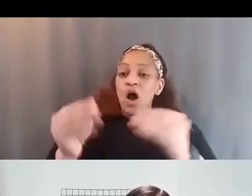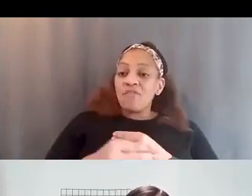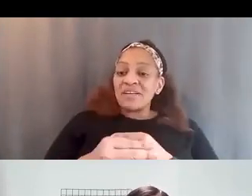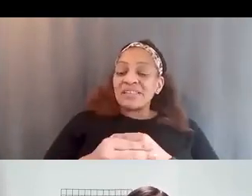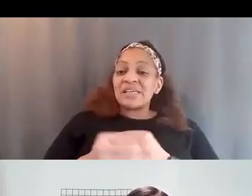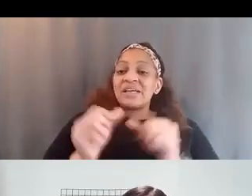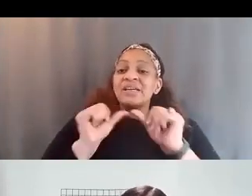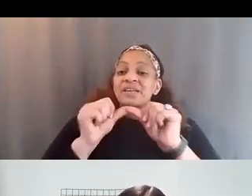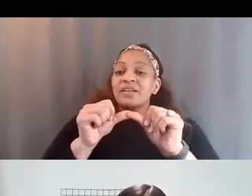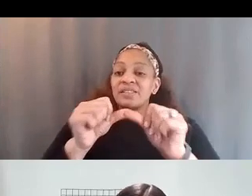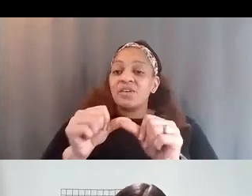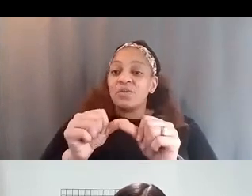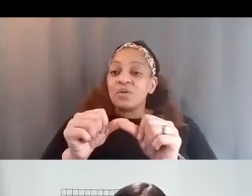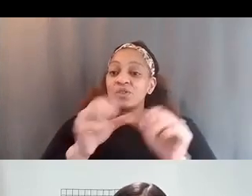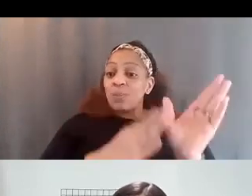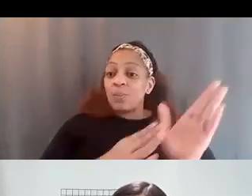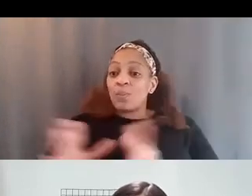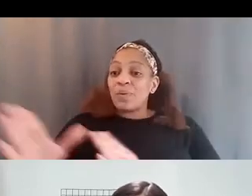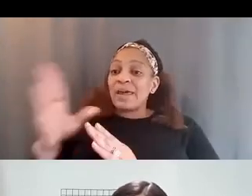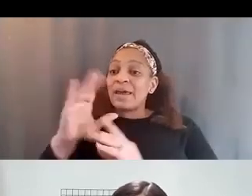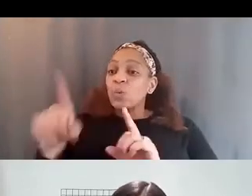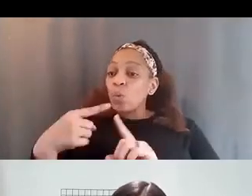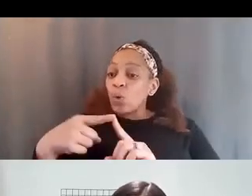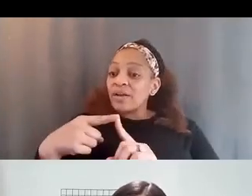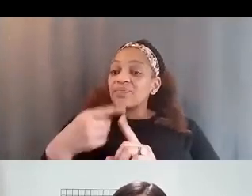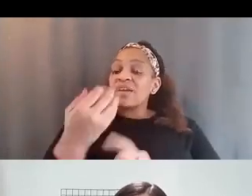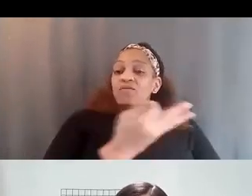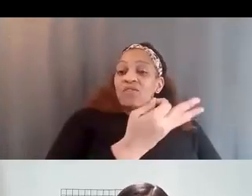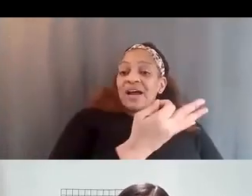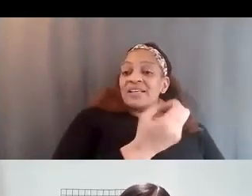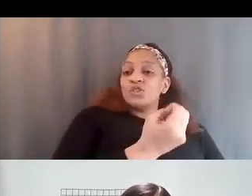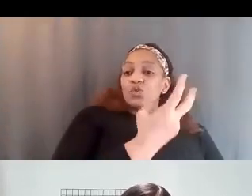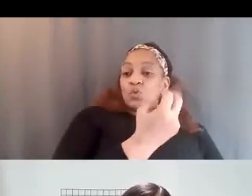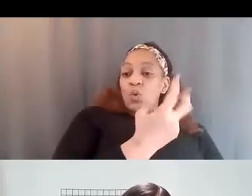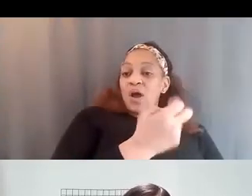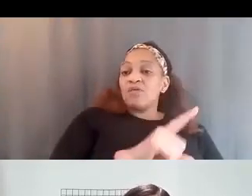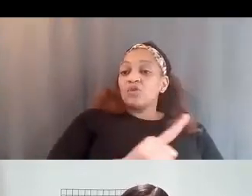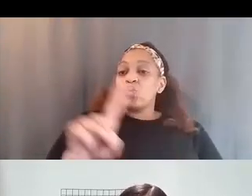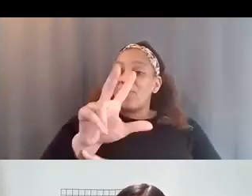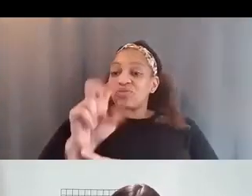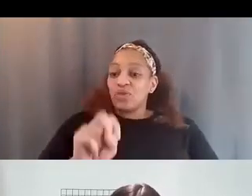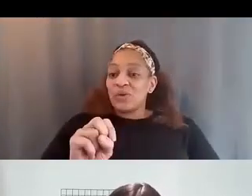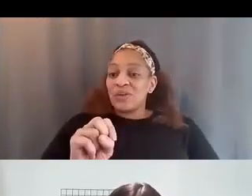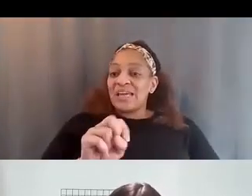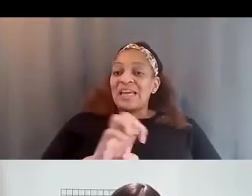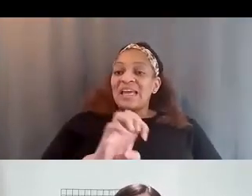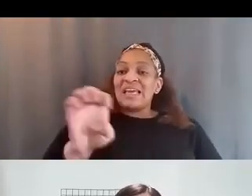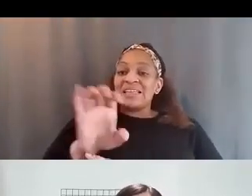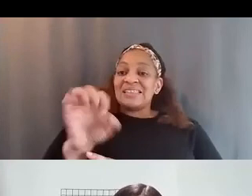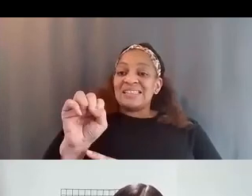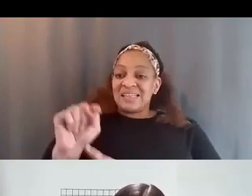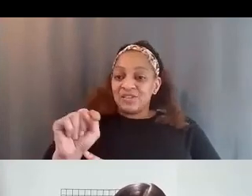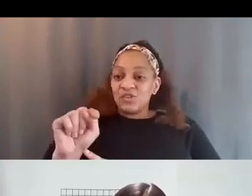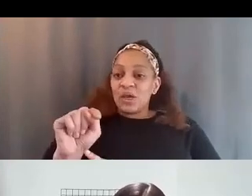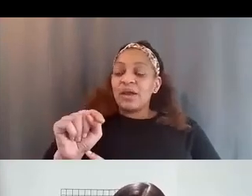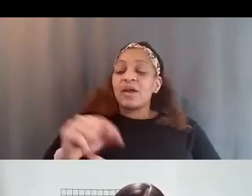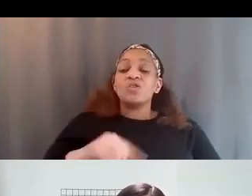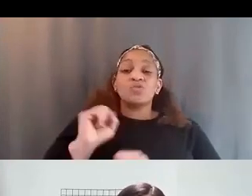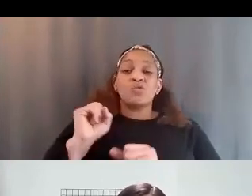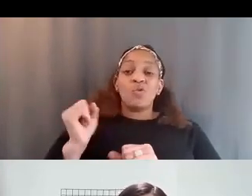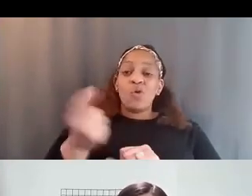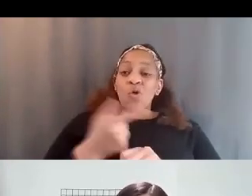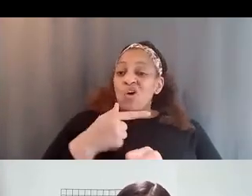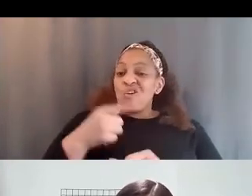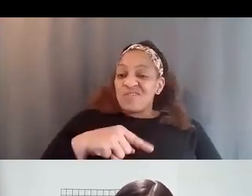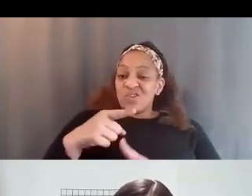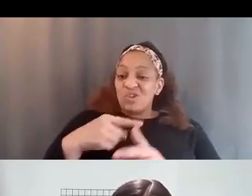webinar planned on Friday from 12 to 1:30 Eastern Time. Dr. Mills will be on, Dr. Barawi will be on, and